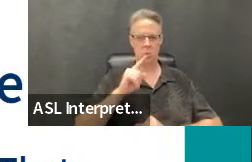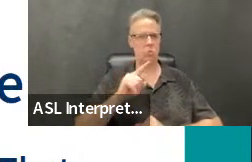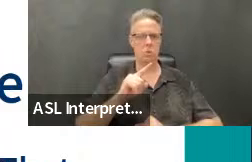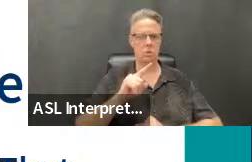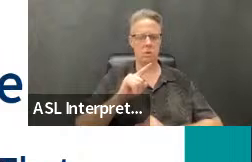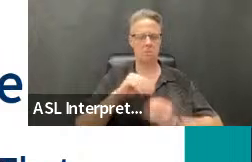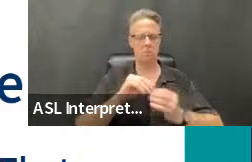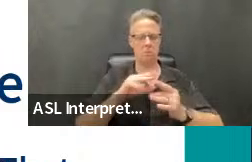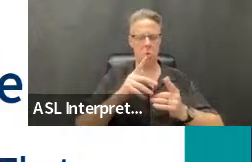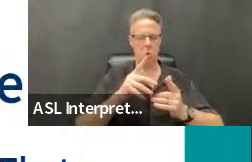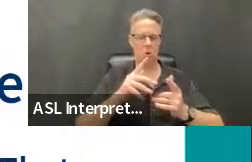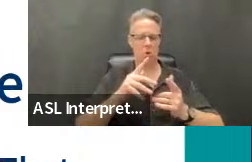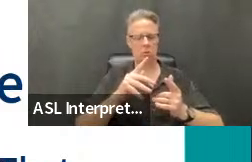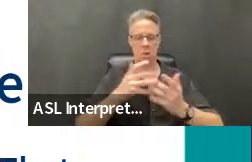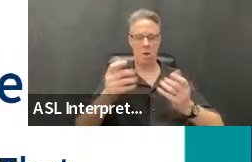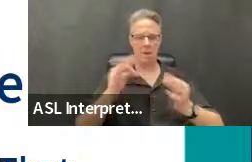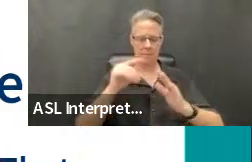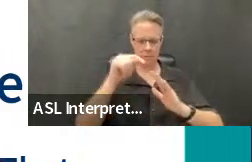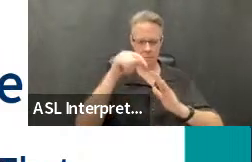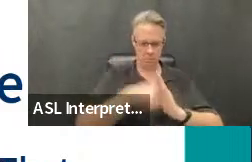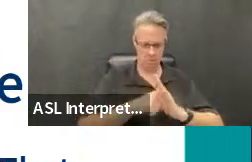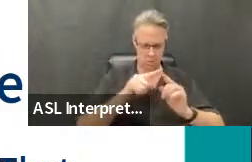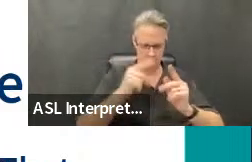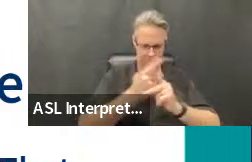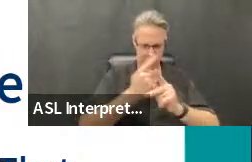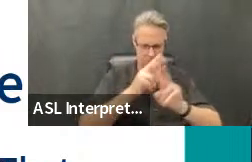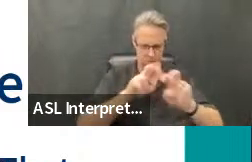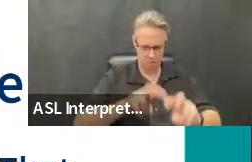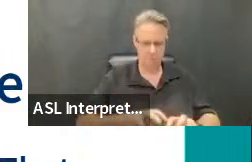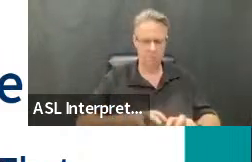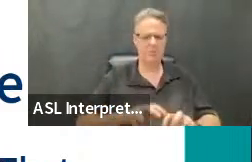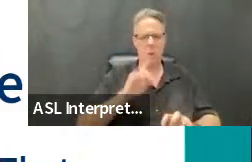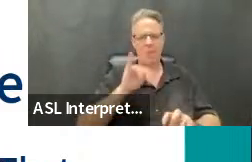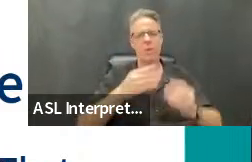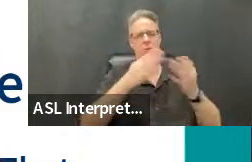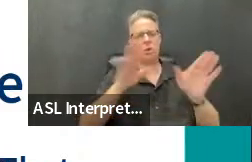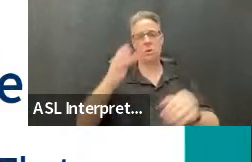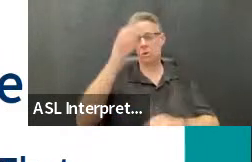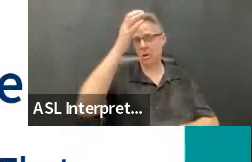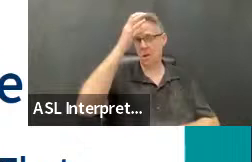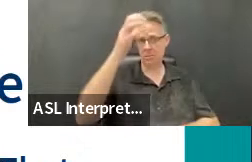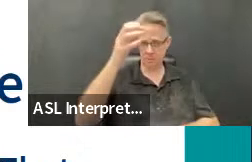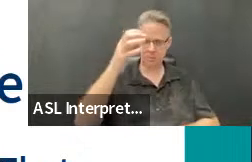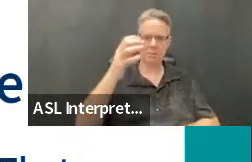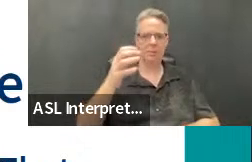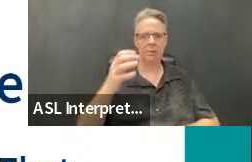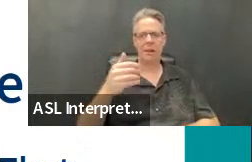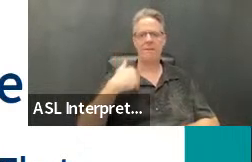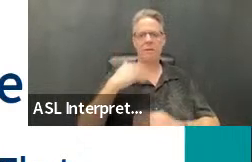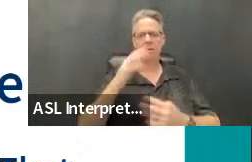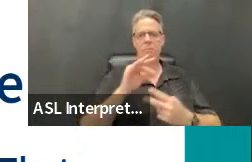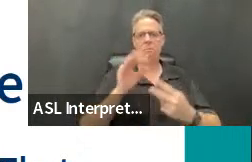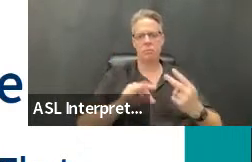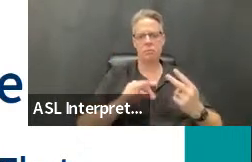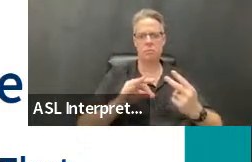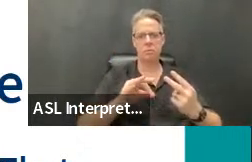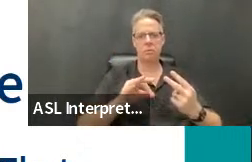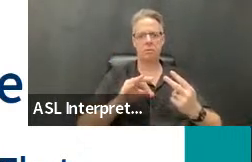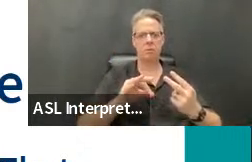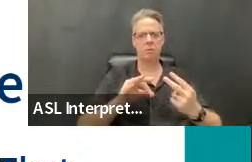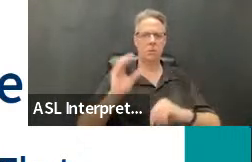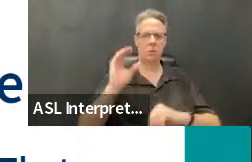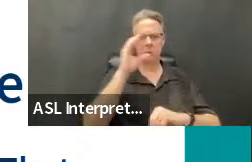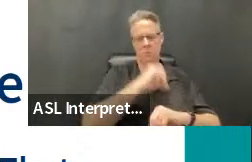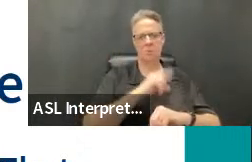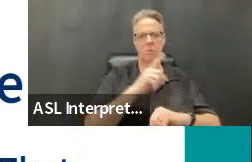thought, so I'm happy to peel that apart. But I think that that's sort of the general concept, is that there's an option